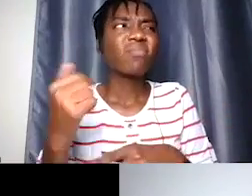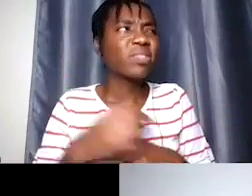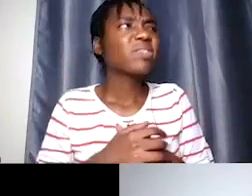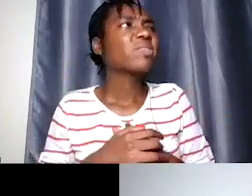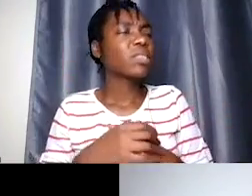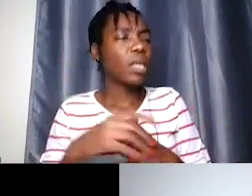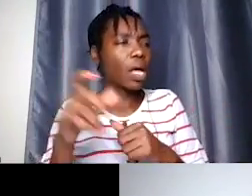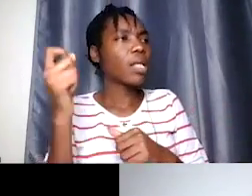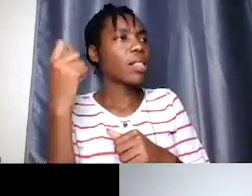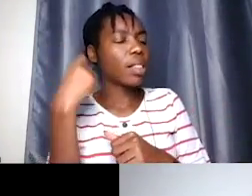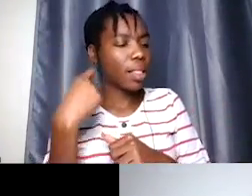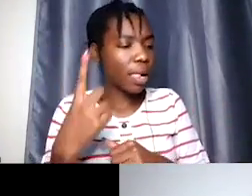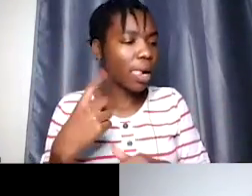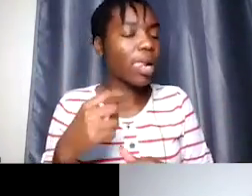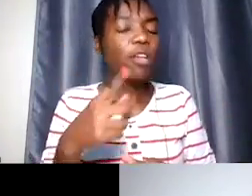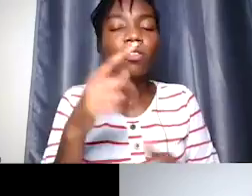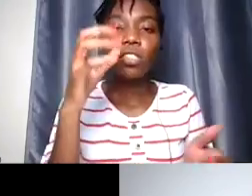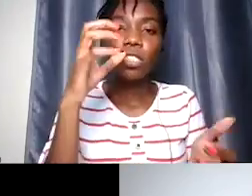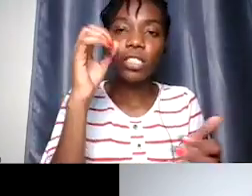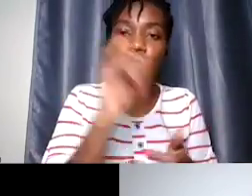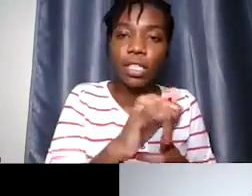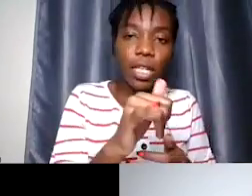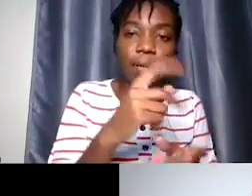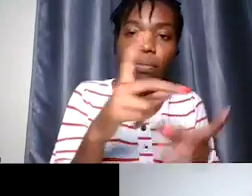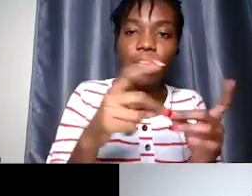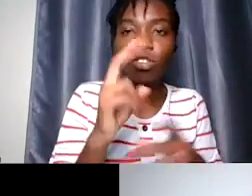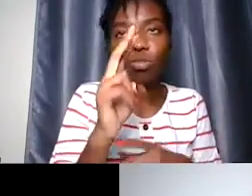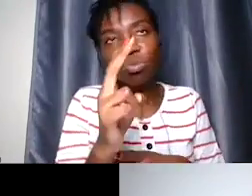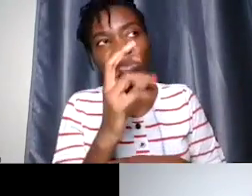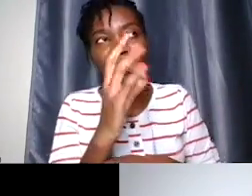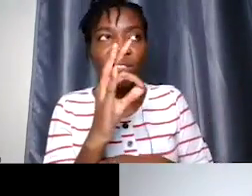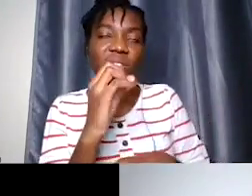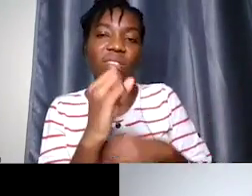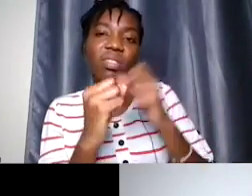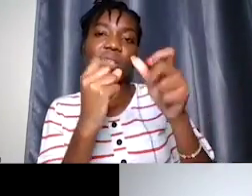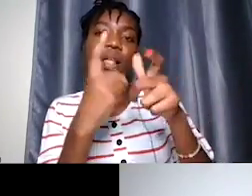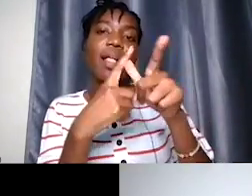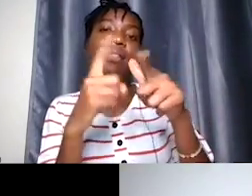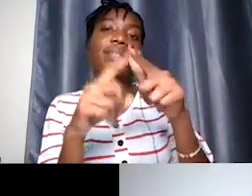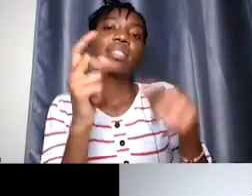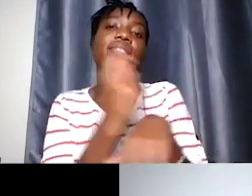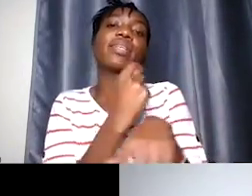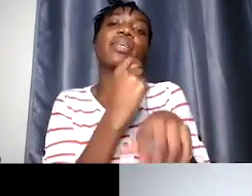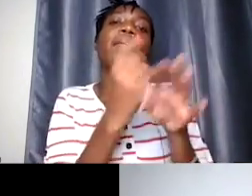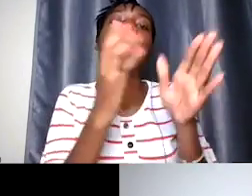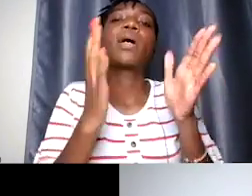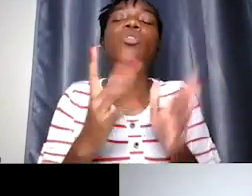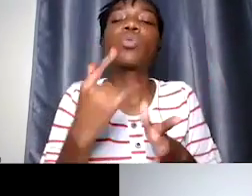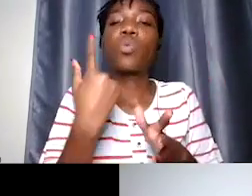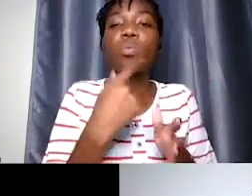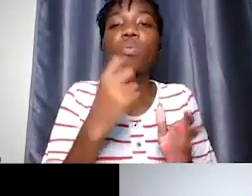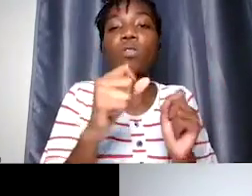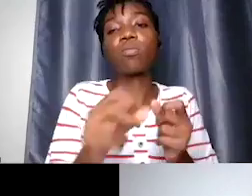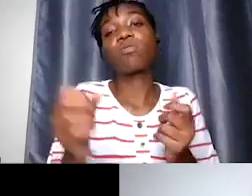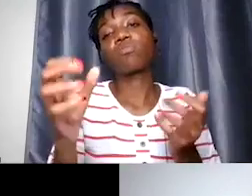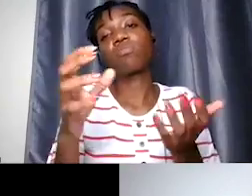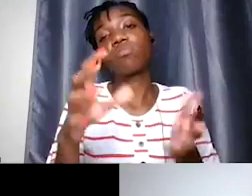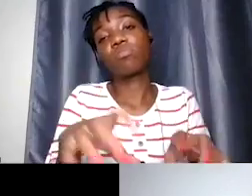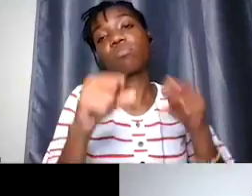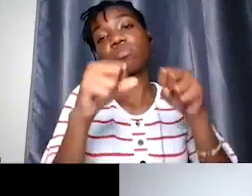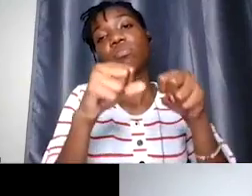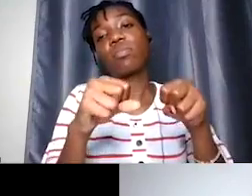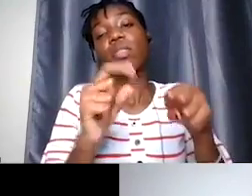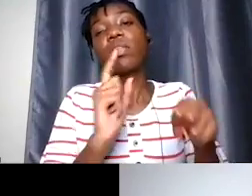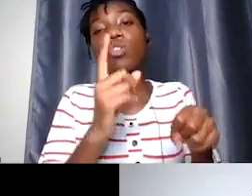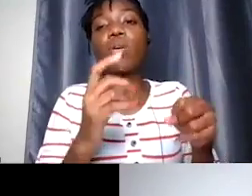stay where you are for 2 years or 3 years. After that, we train somebody who is going to come and take over. Let me give an example with